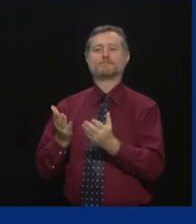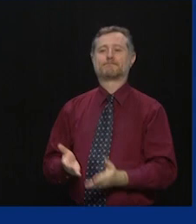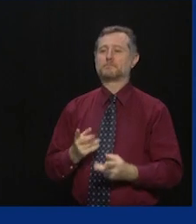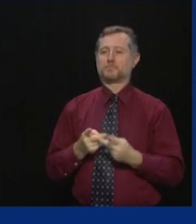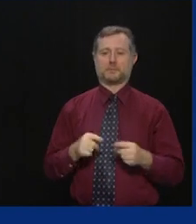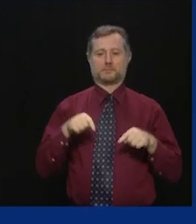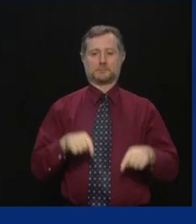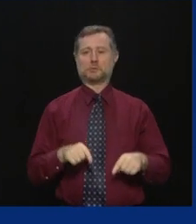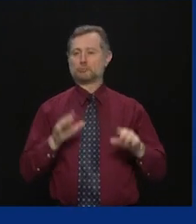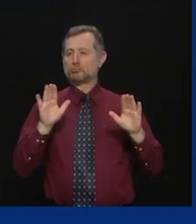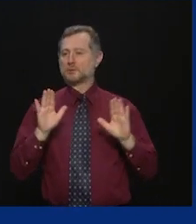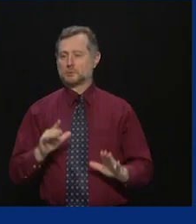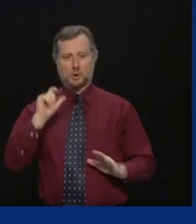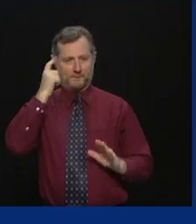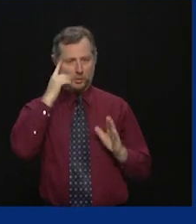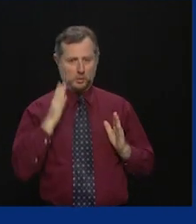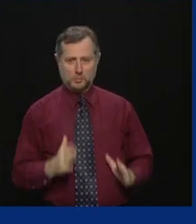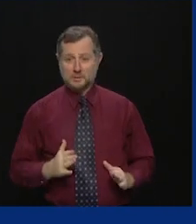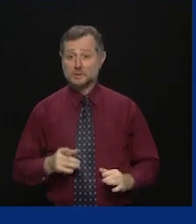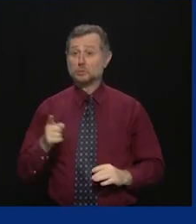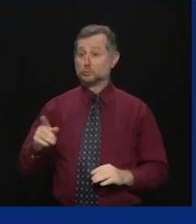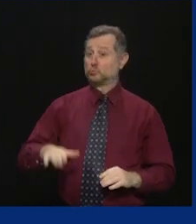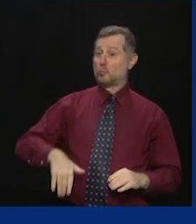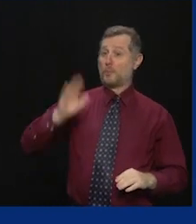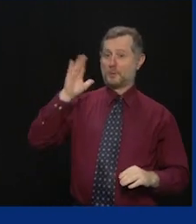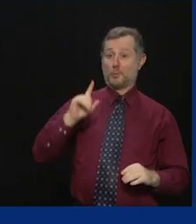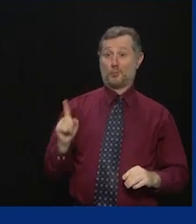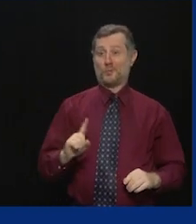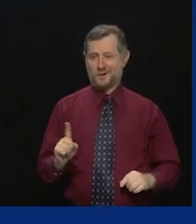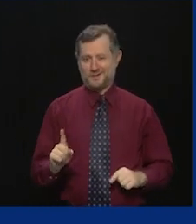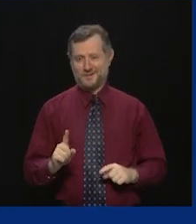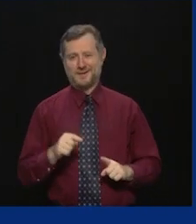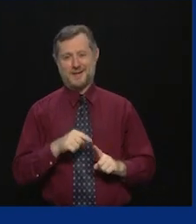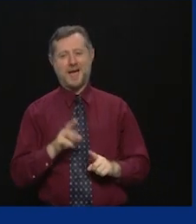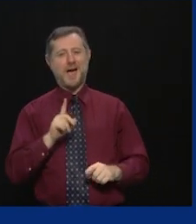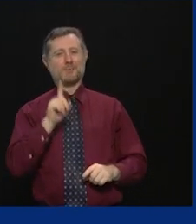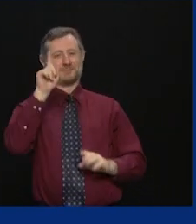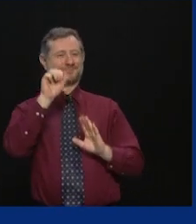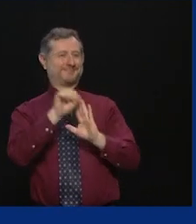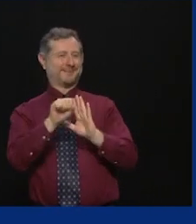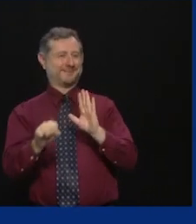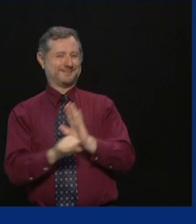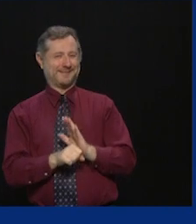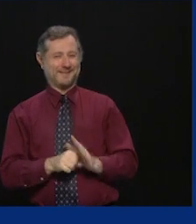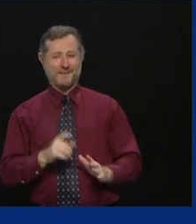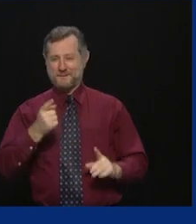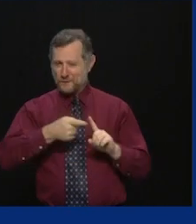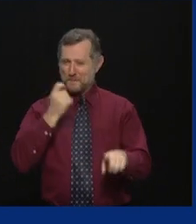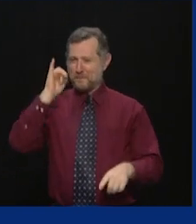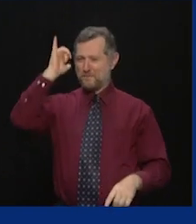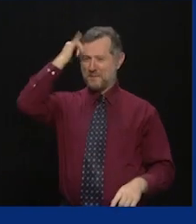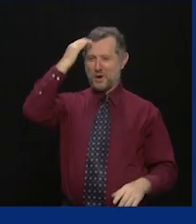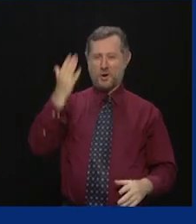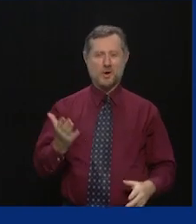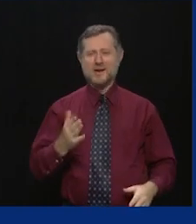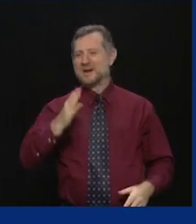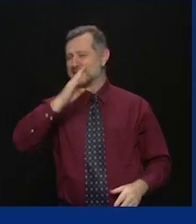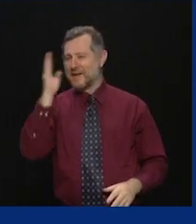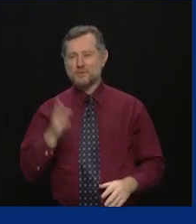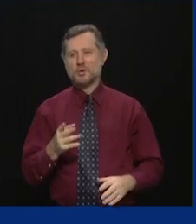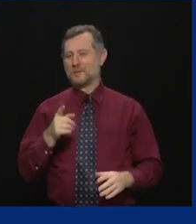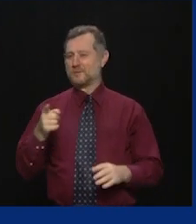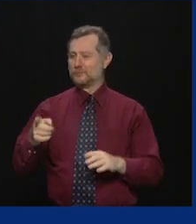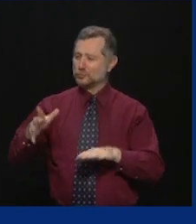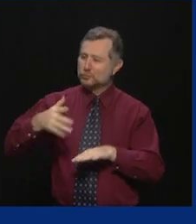New York. She knows what it's like to grow up in Rochester in this area. She's from Buffalo. She never forgot her roots, and she's been here. So we are, I think,